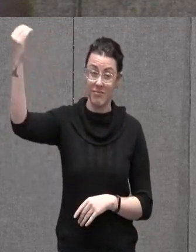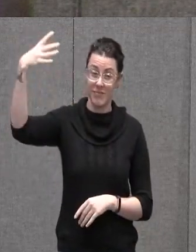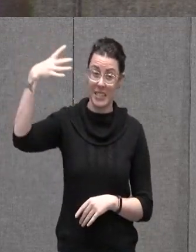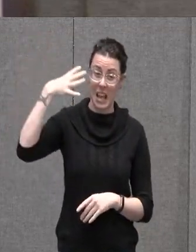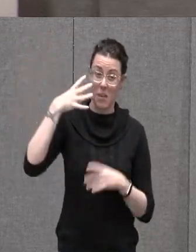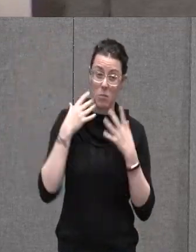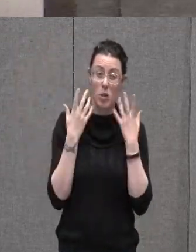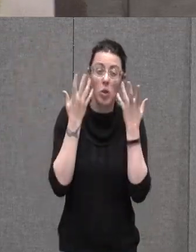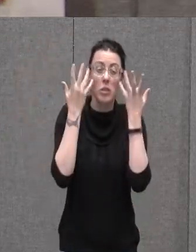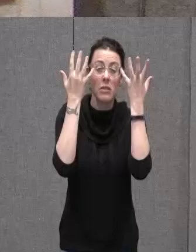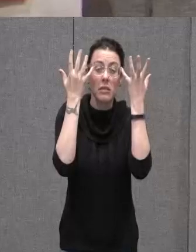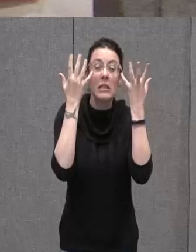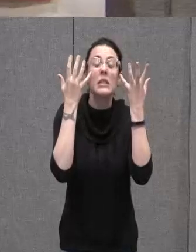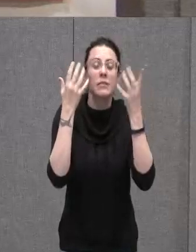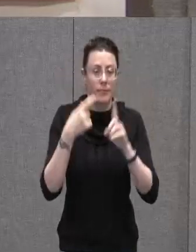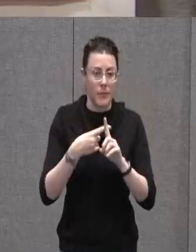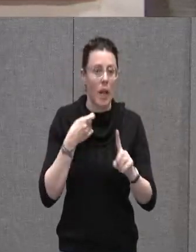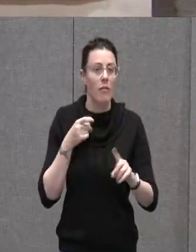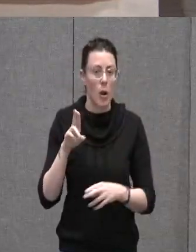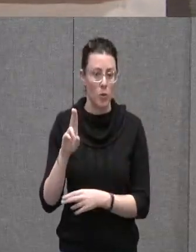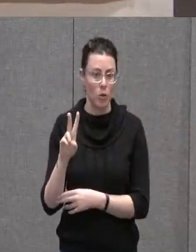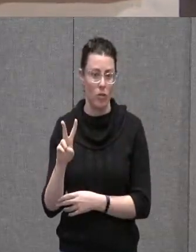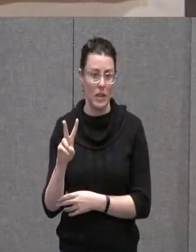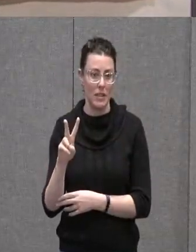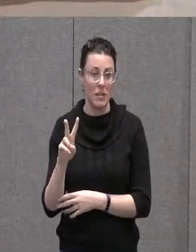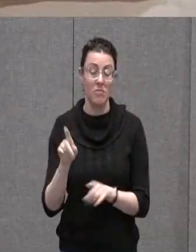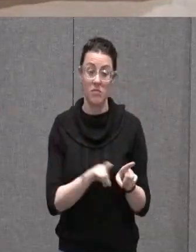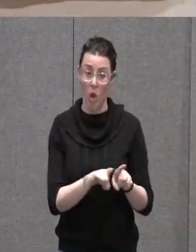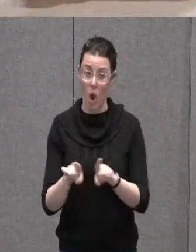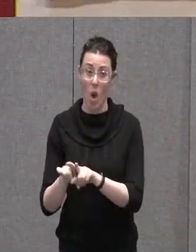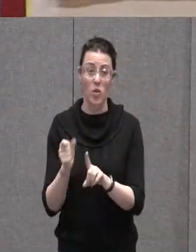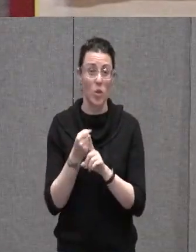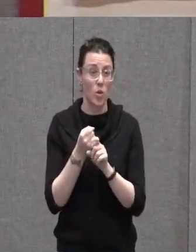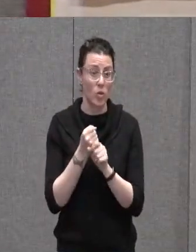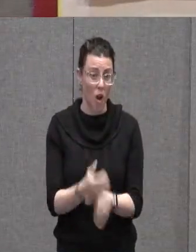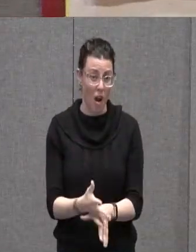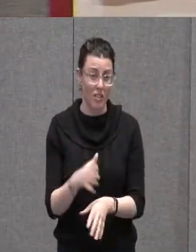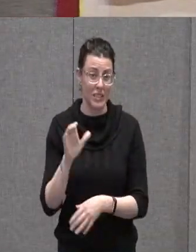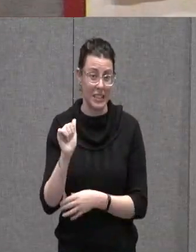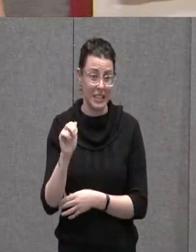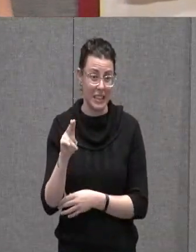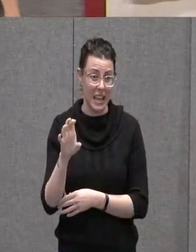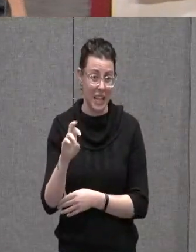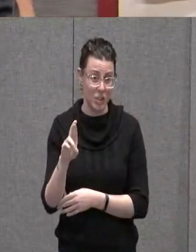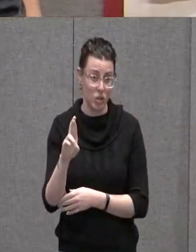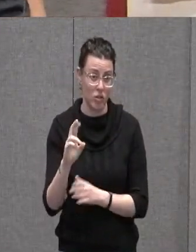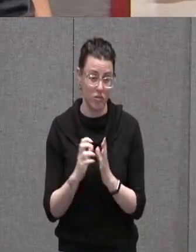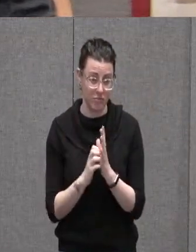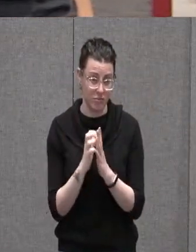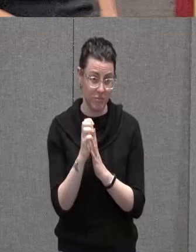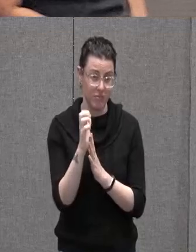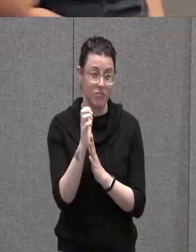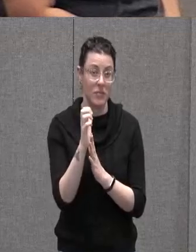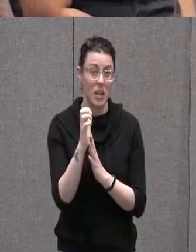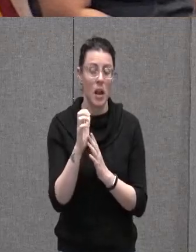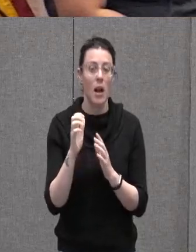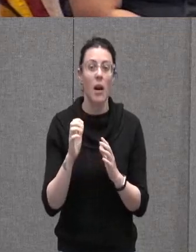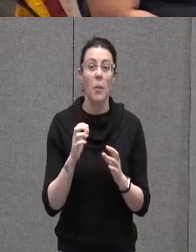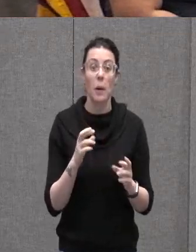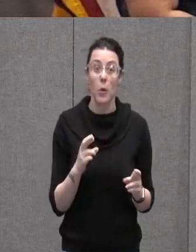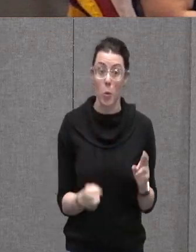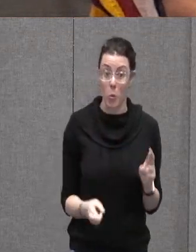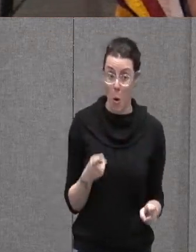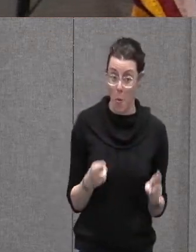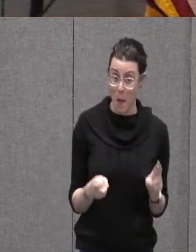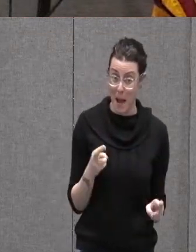give you cancer. Ooh. It's very dangerous to humans. Yeah. But to robots, it is not dangerous at all. Most robots are built